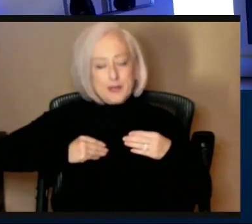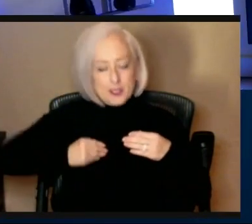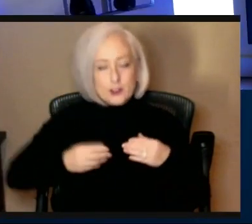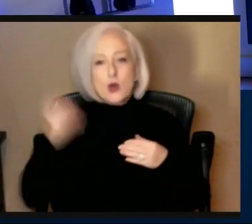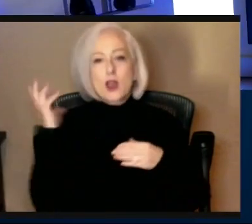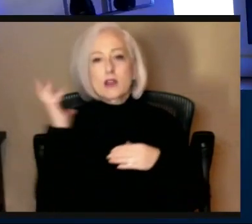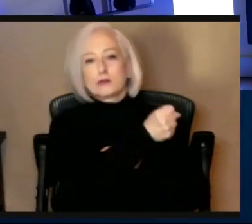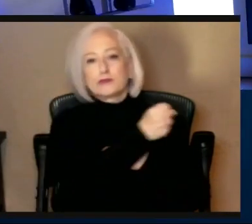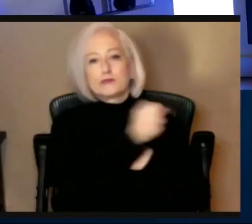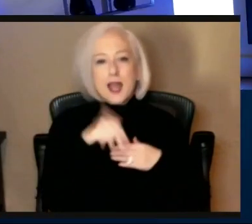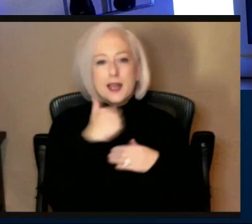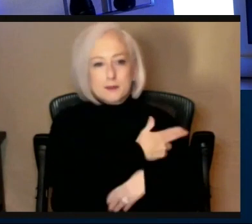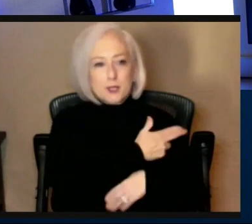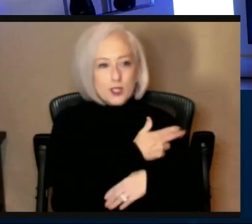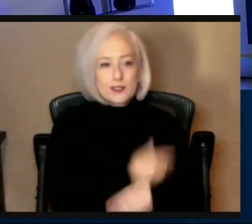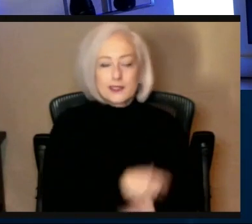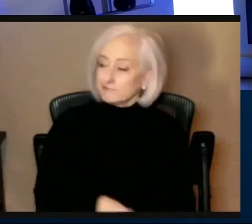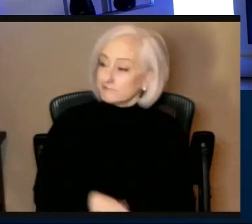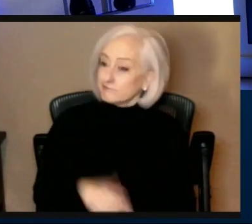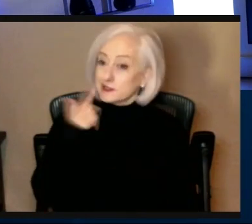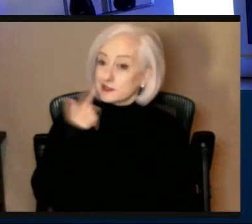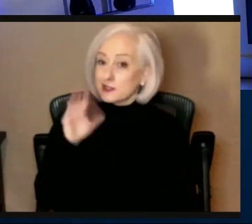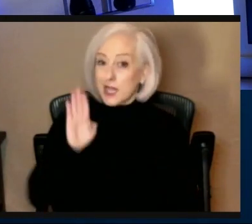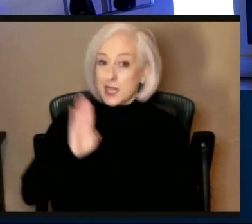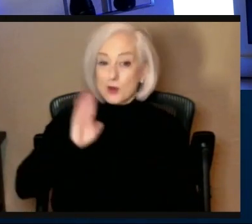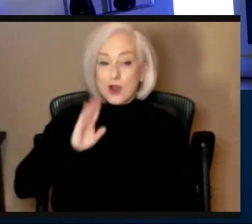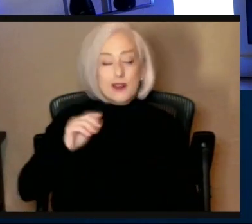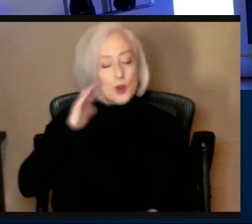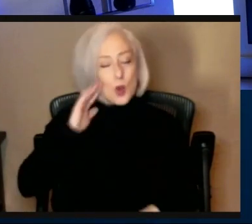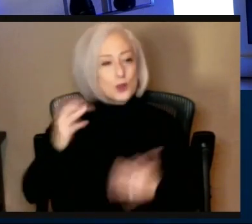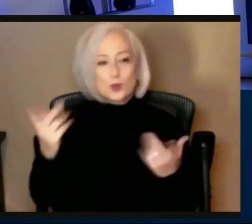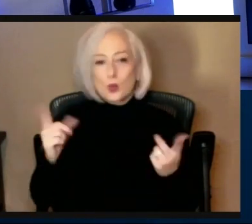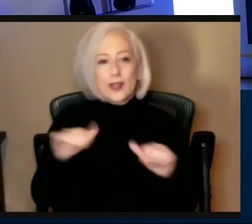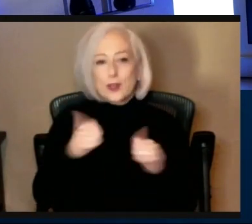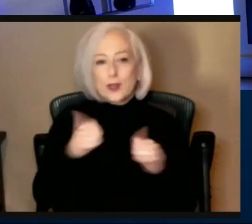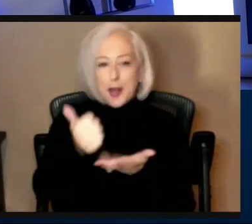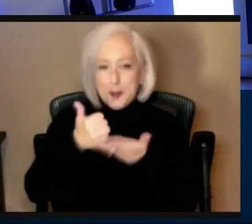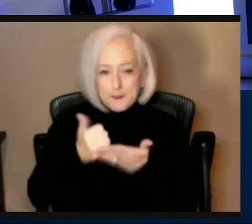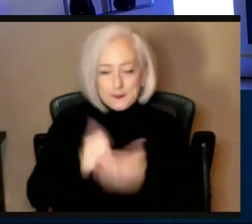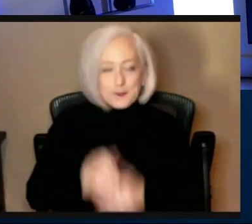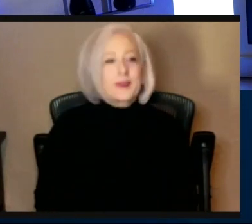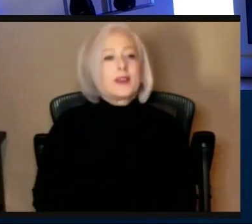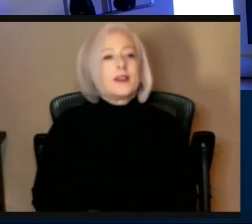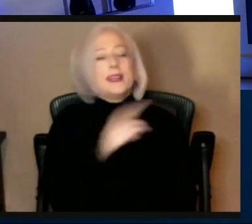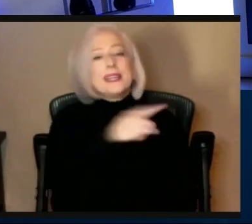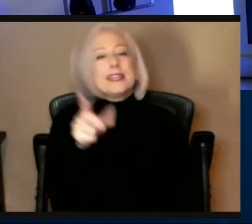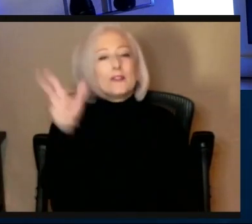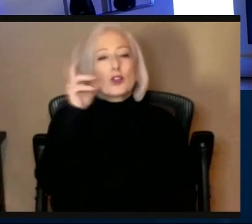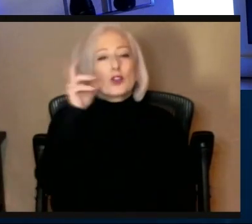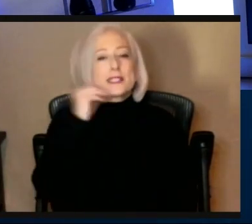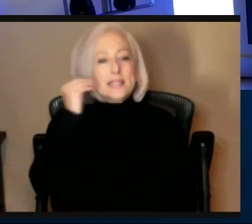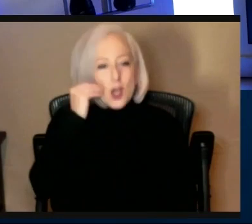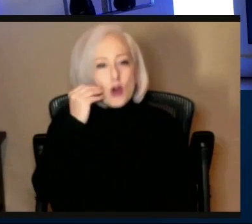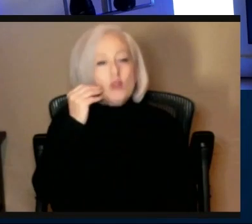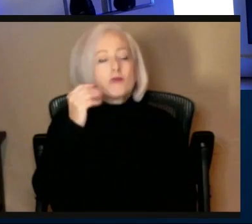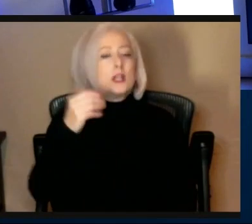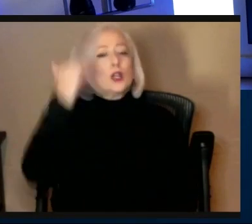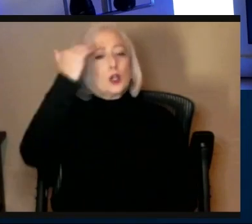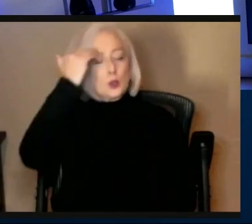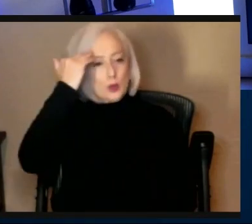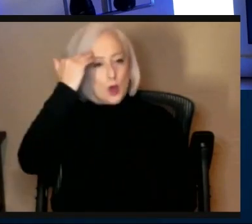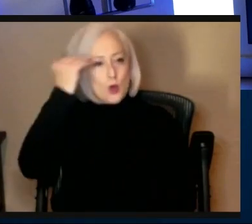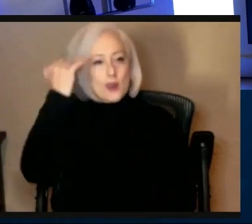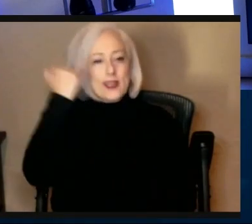seems pretty in tune with what's going on with his body and when to get help. Anything people listening at home need to know about if something like that were to happen? Yeah,